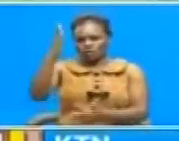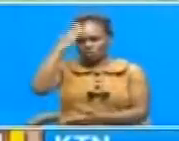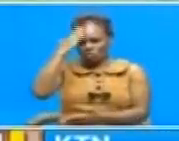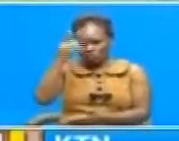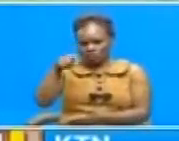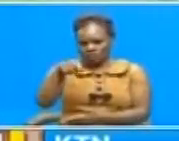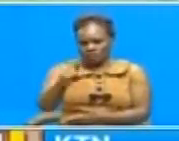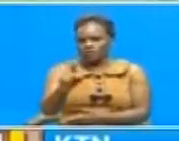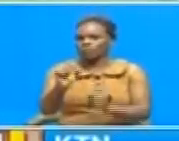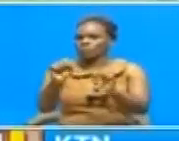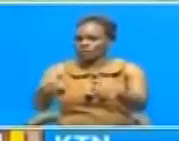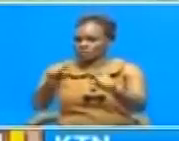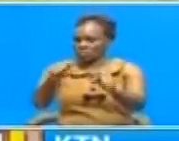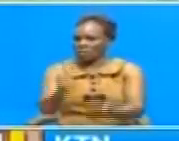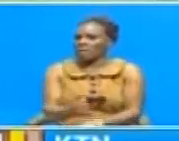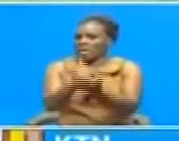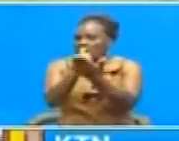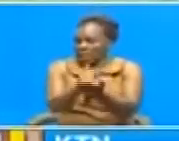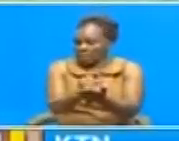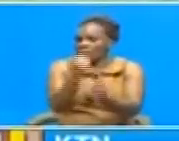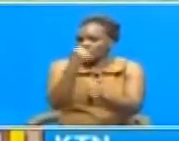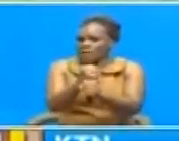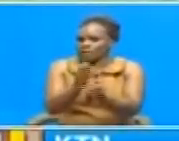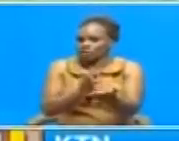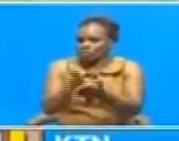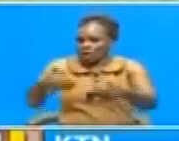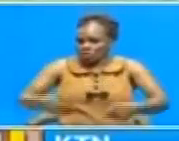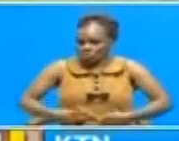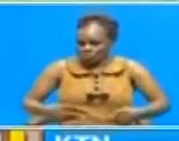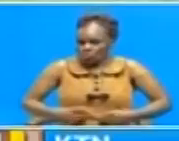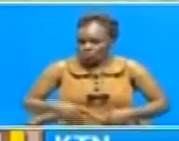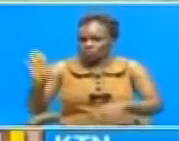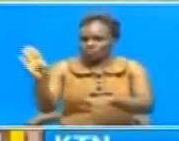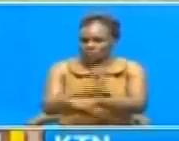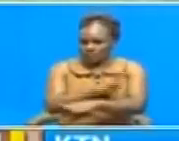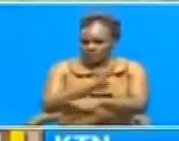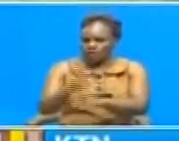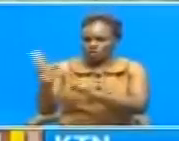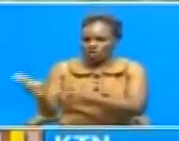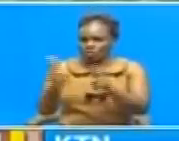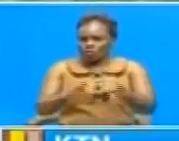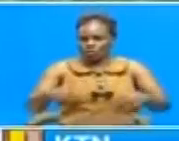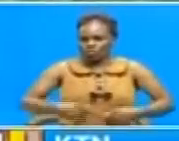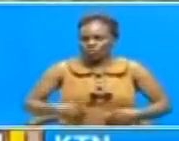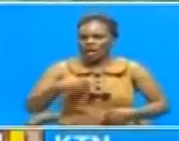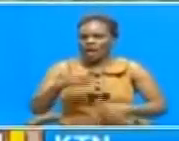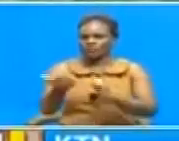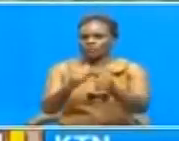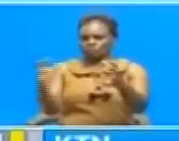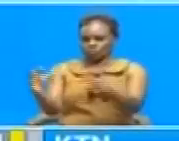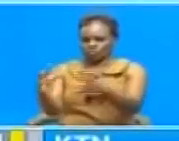one of the forums that could be used to ensure the youths are engaged. Already, the youths have formed sports teams in the